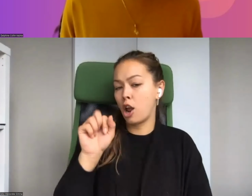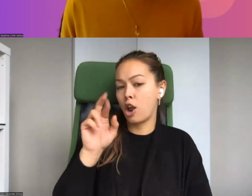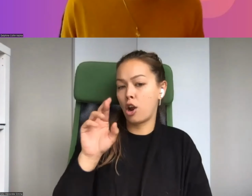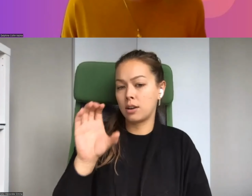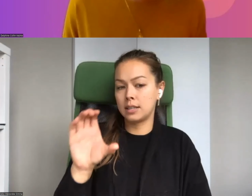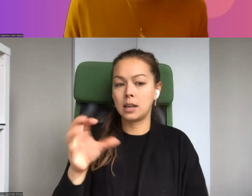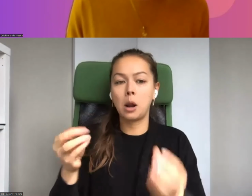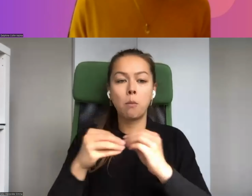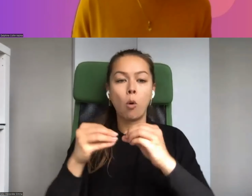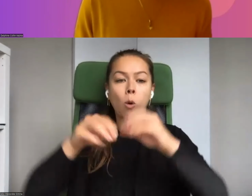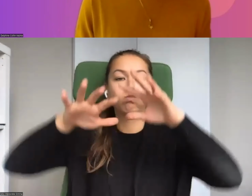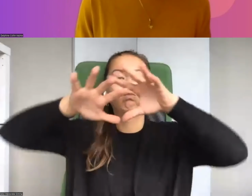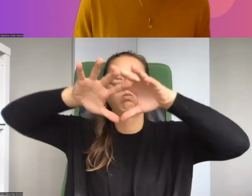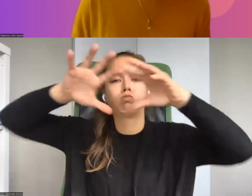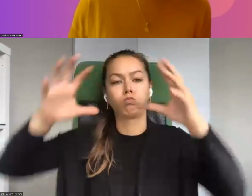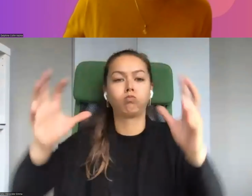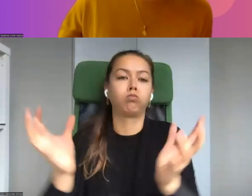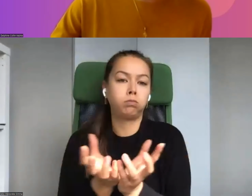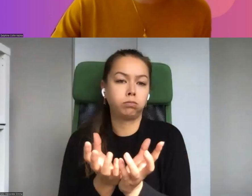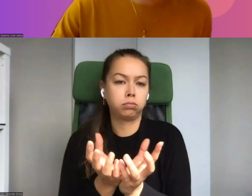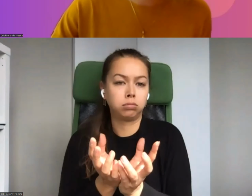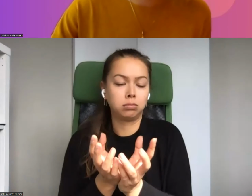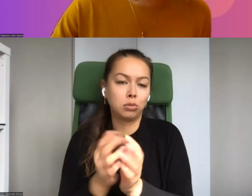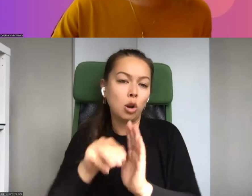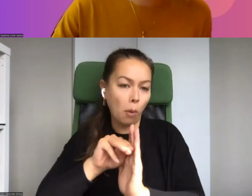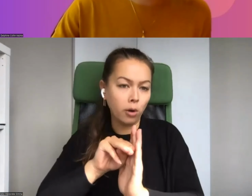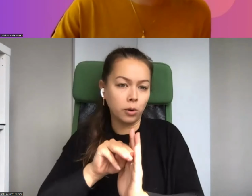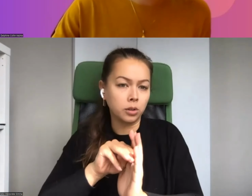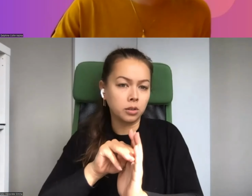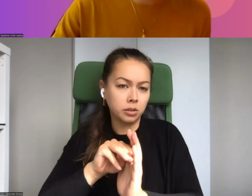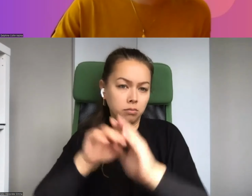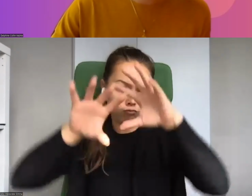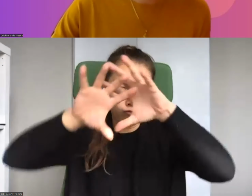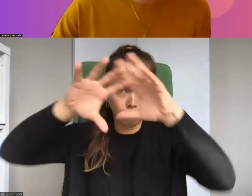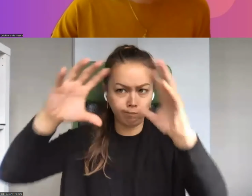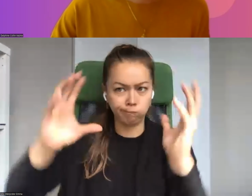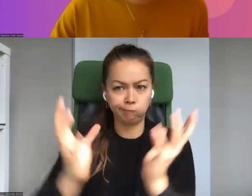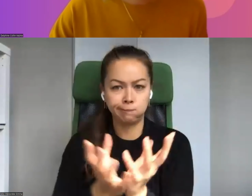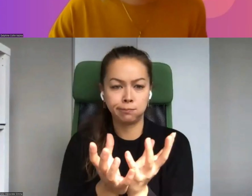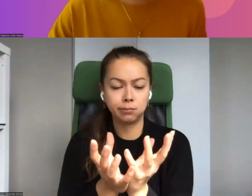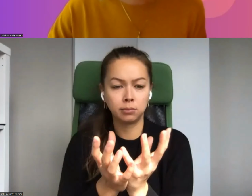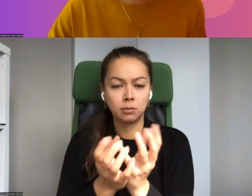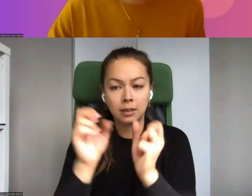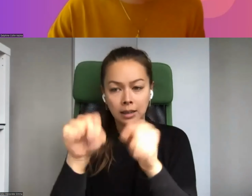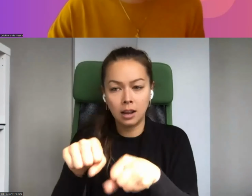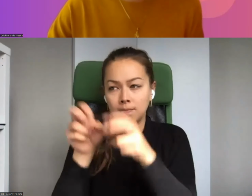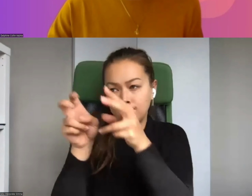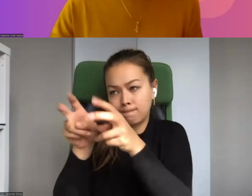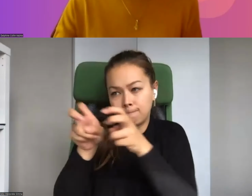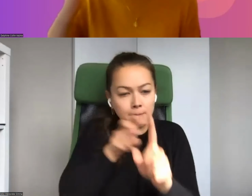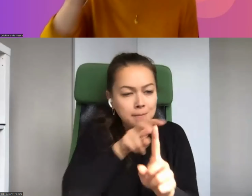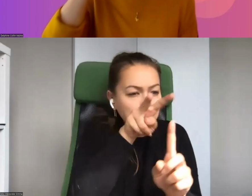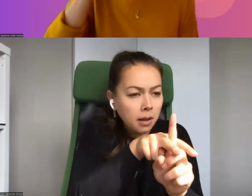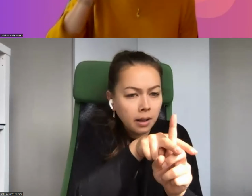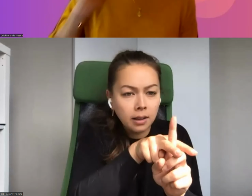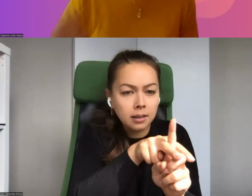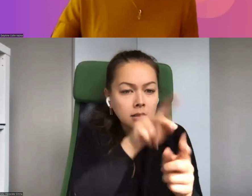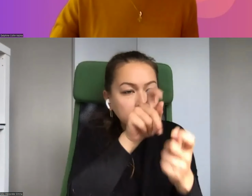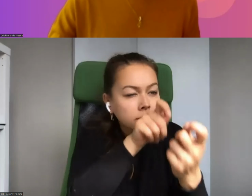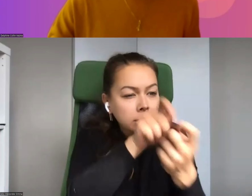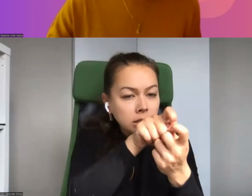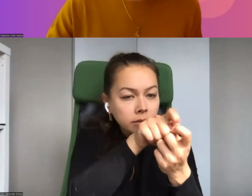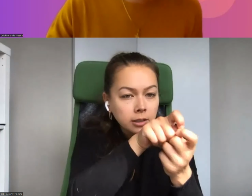an integrative model that will allow us to target certain interventions that we're already finding efficient